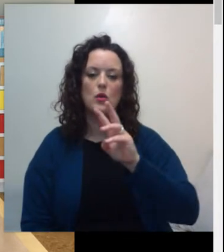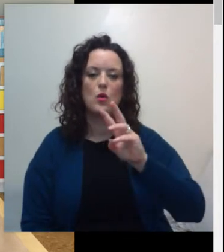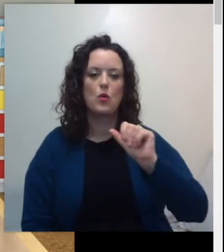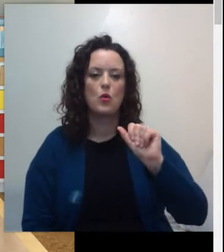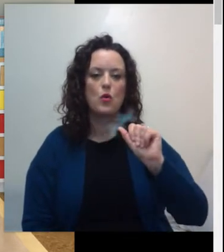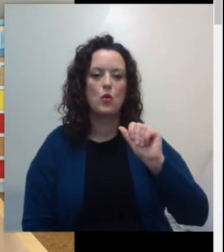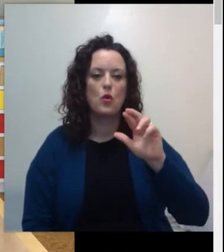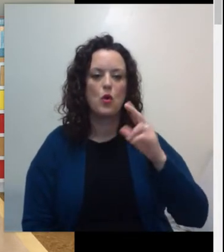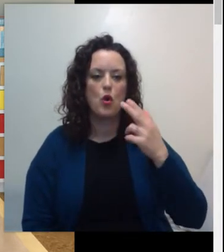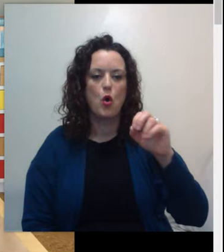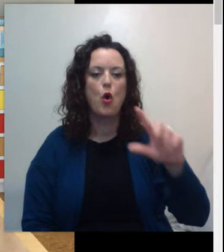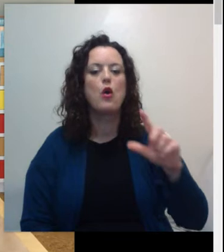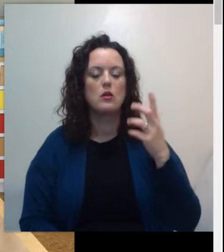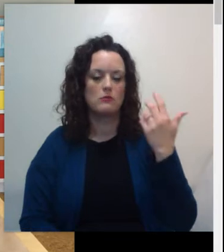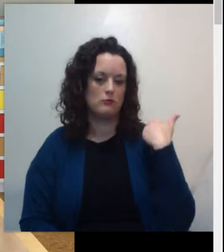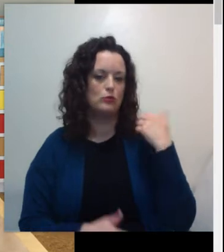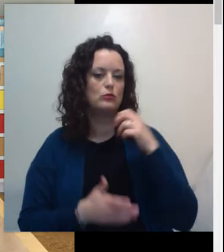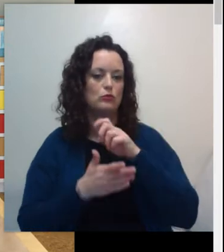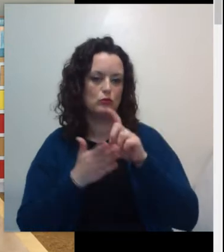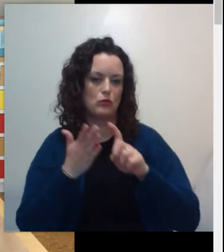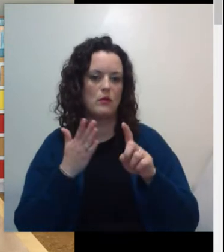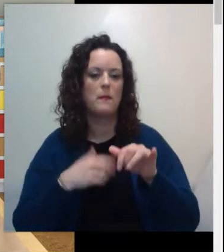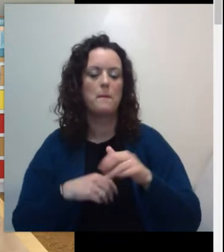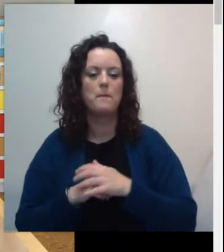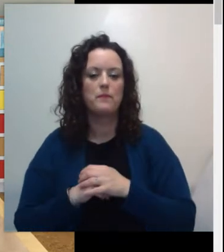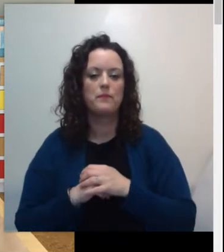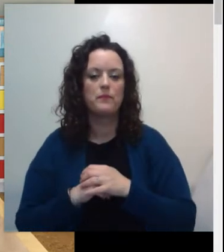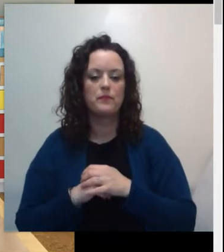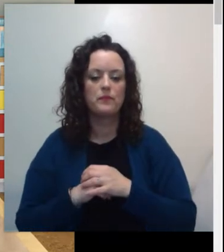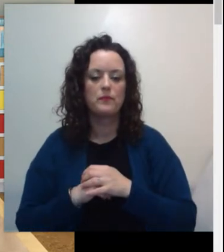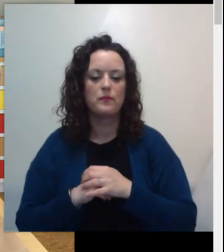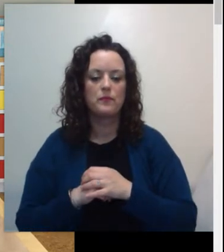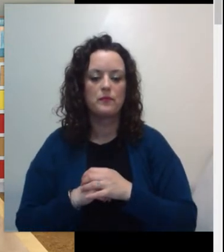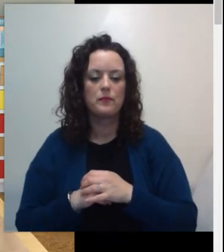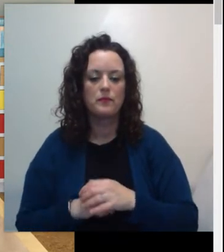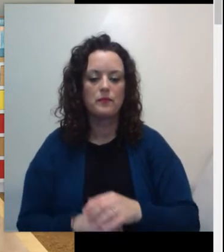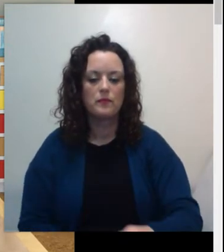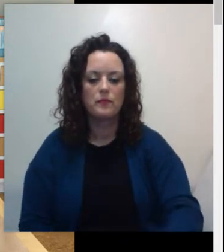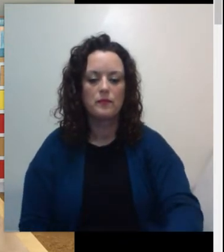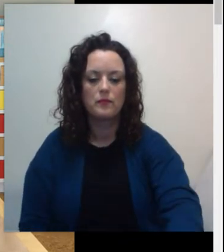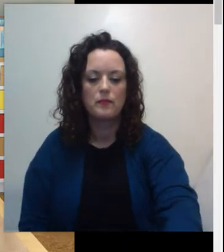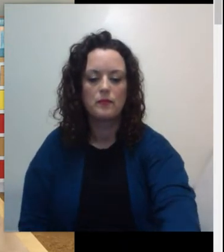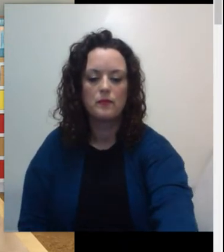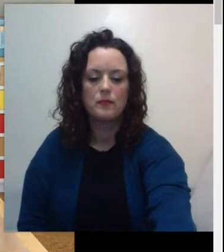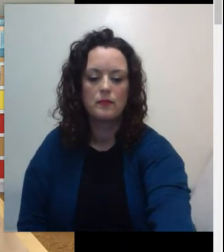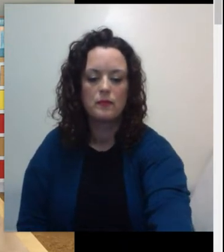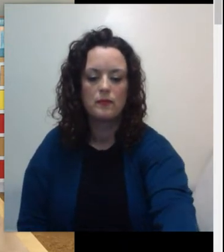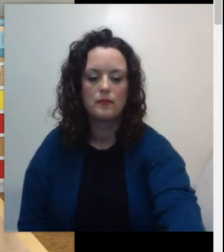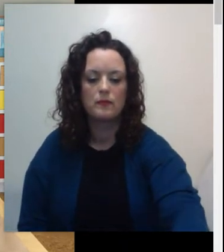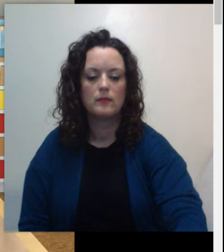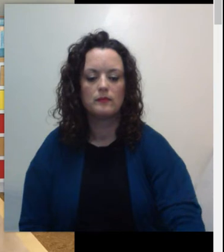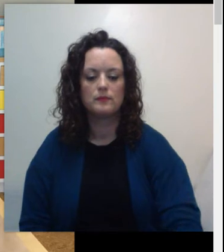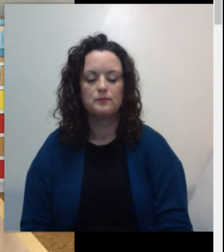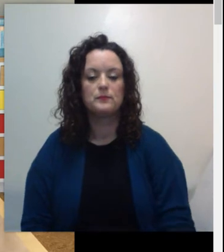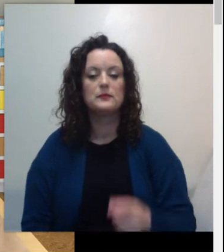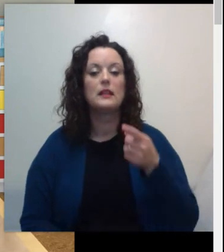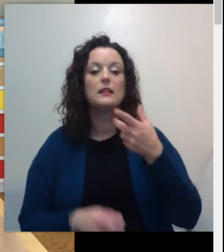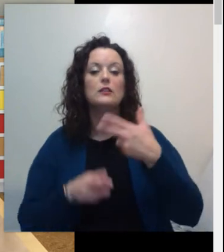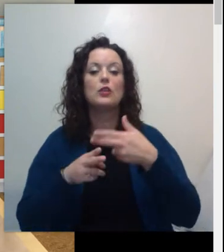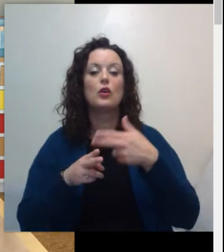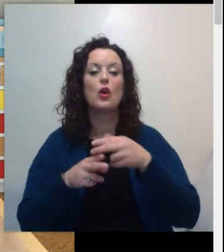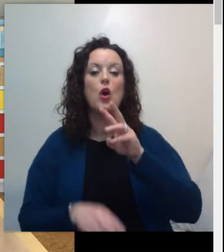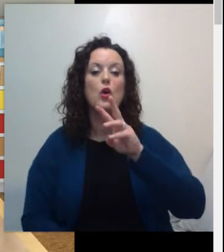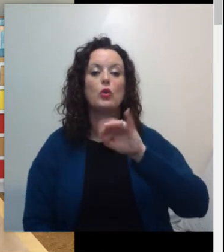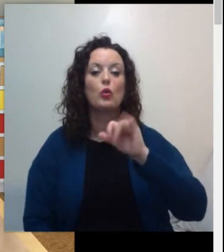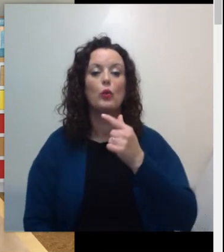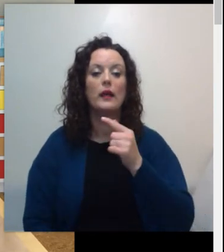this pattern. These are called wingtips. I don't know why, because you can't fly in them. When I was in